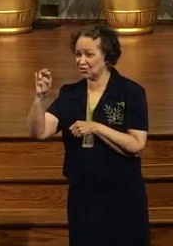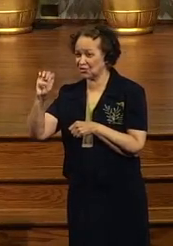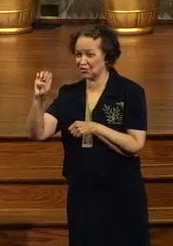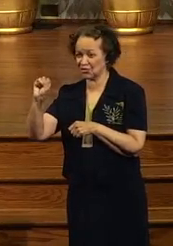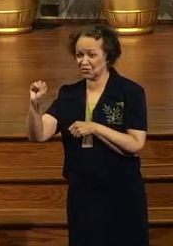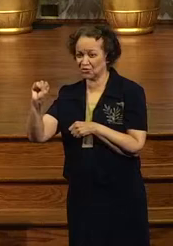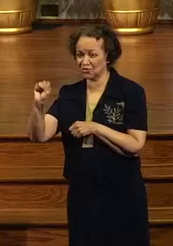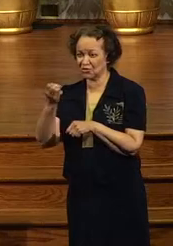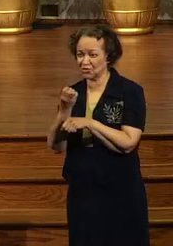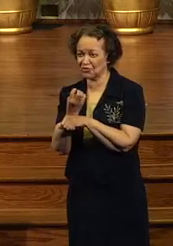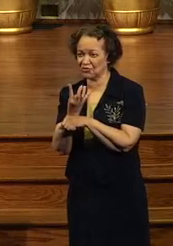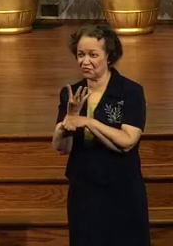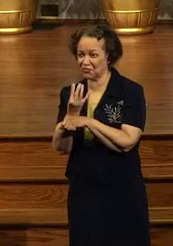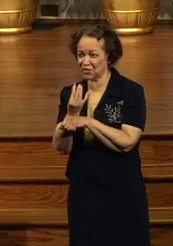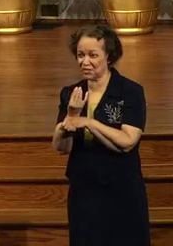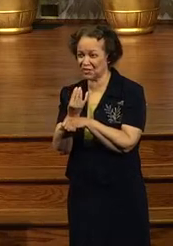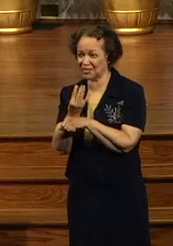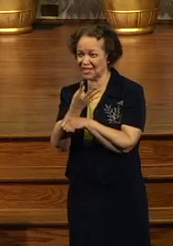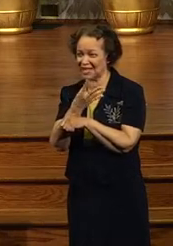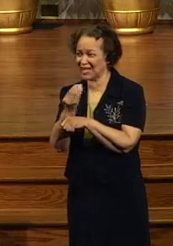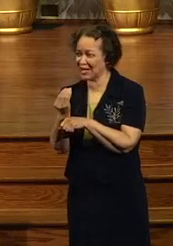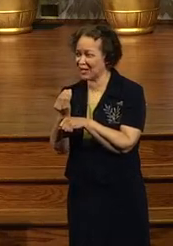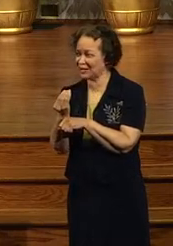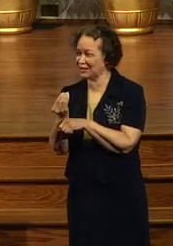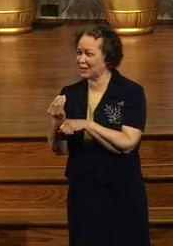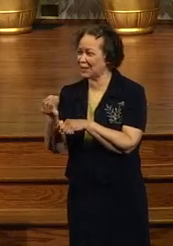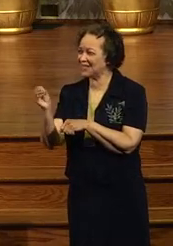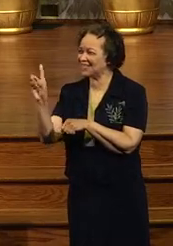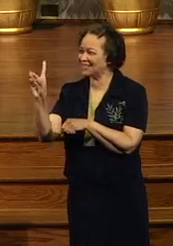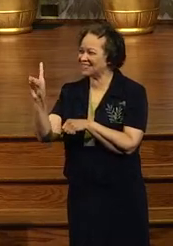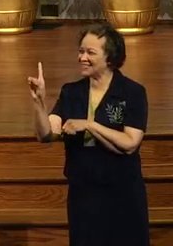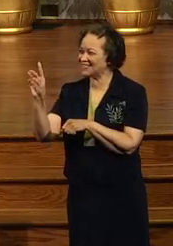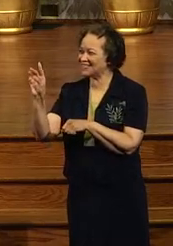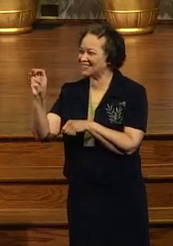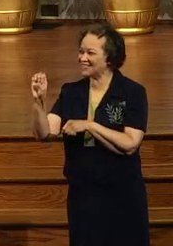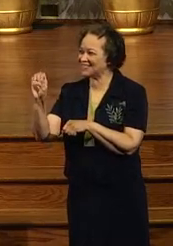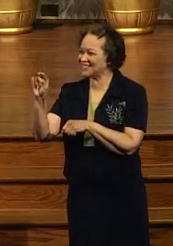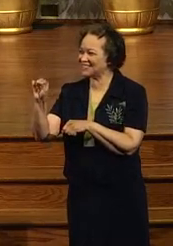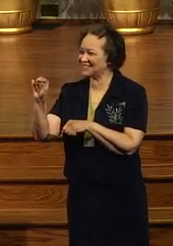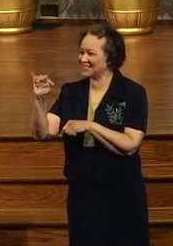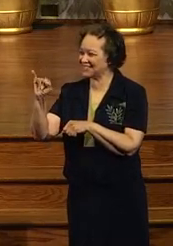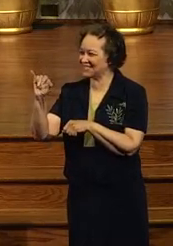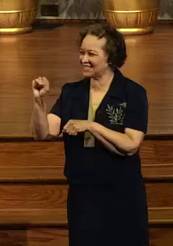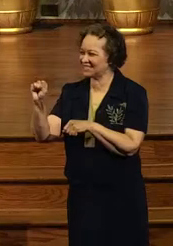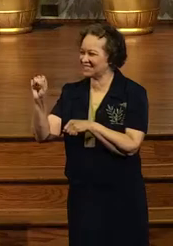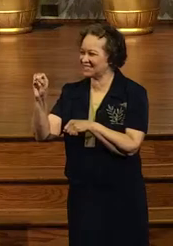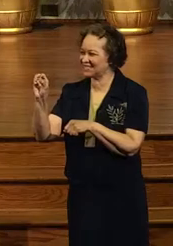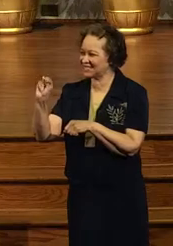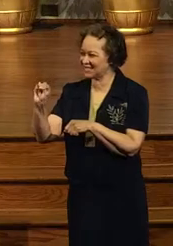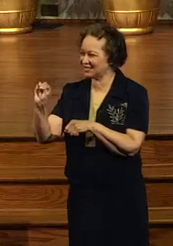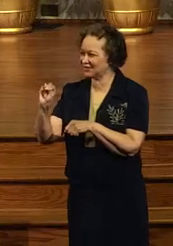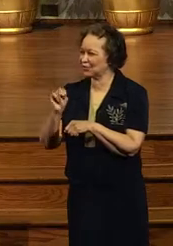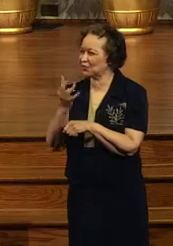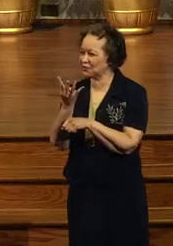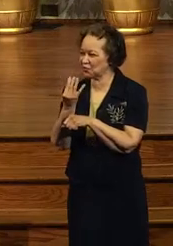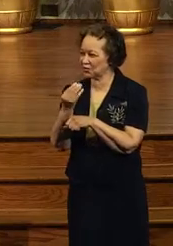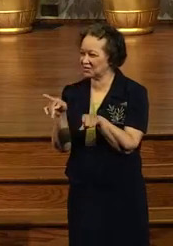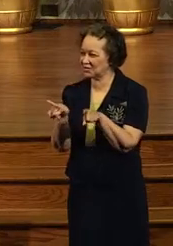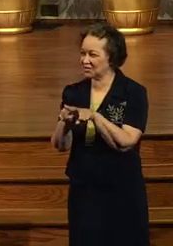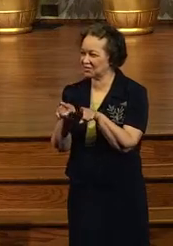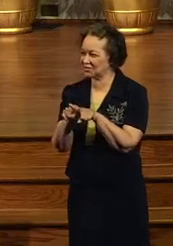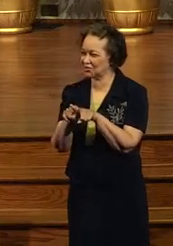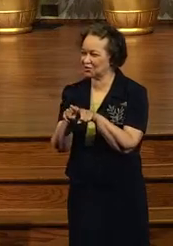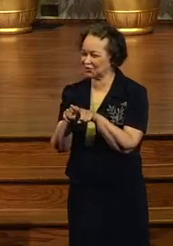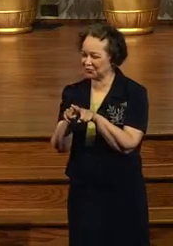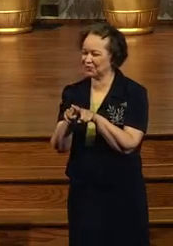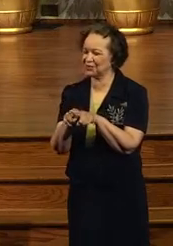Jewel and Margaret Dennison is on the 14th also. So we just want to continue to praise God for all that he